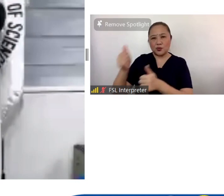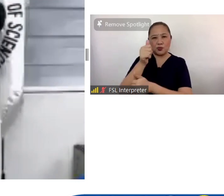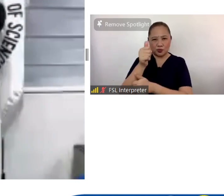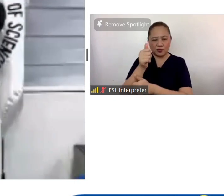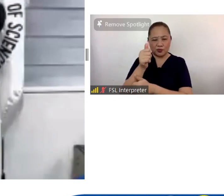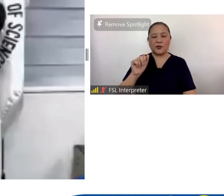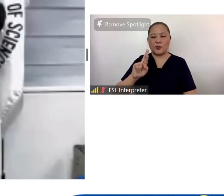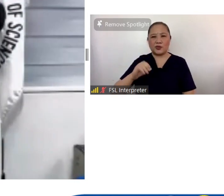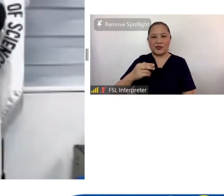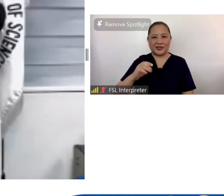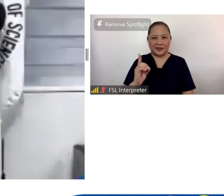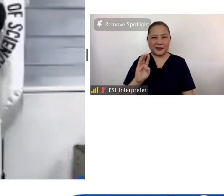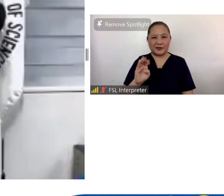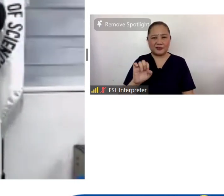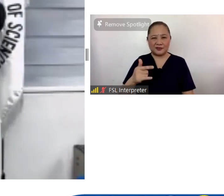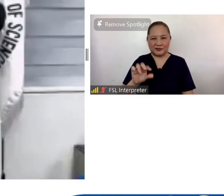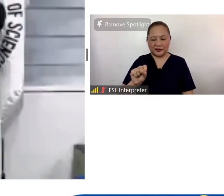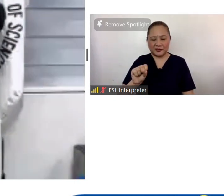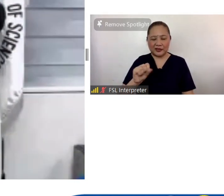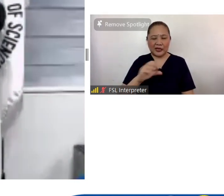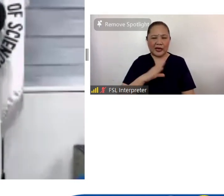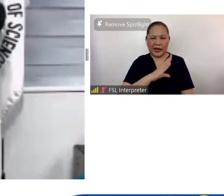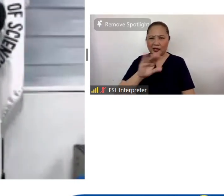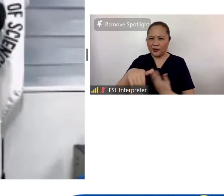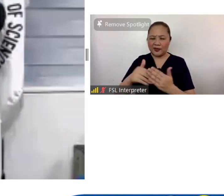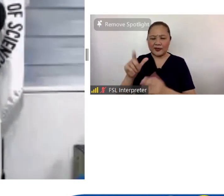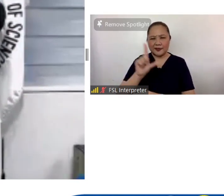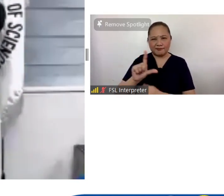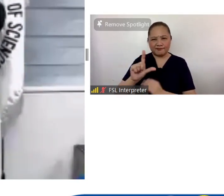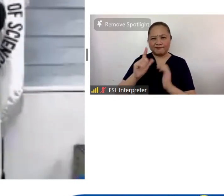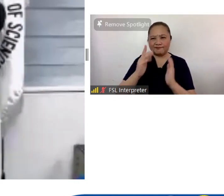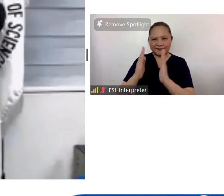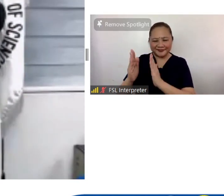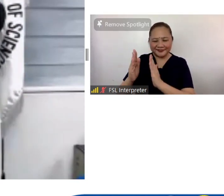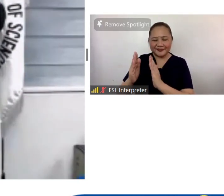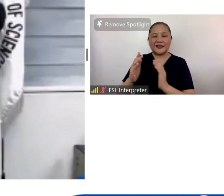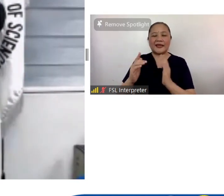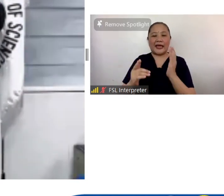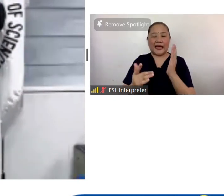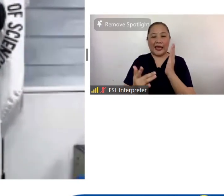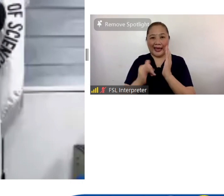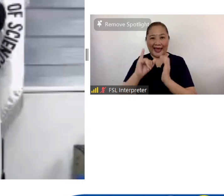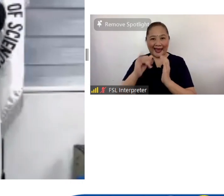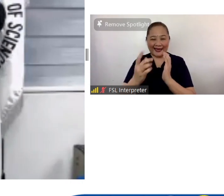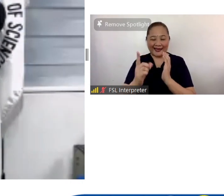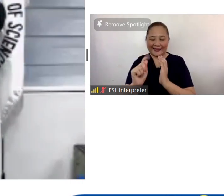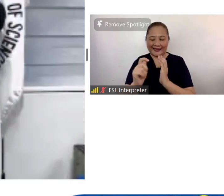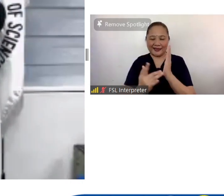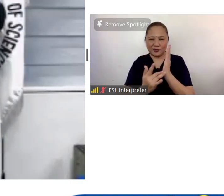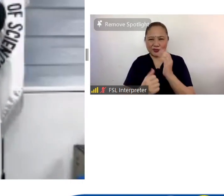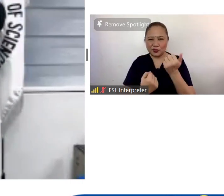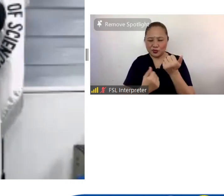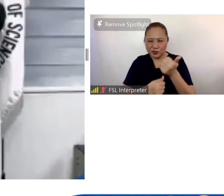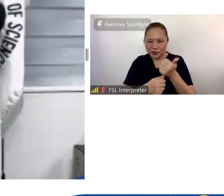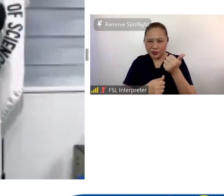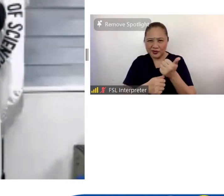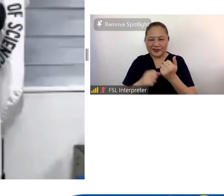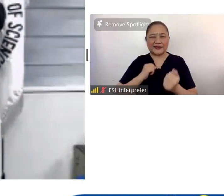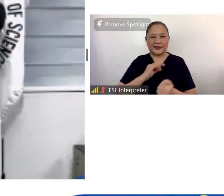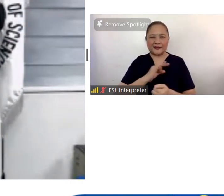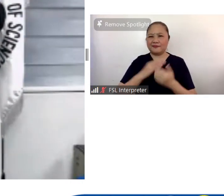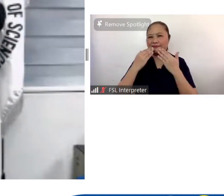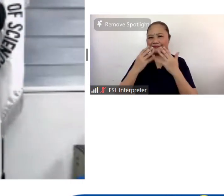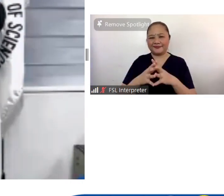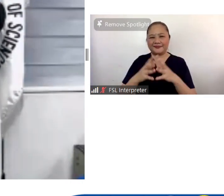Burgos at kanyang mga librarians at IT support staff. Maraming salamat sa inyong lahat. This